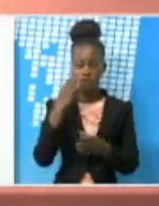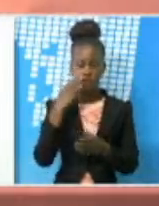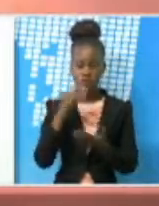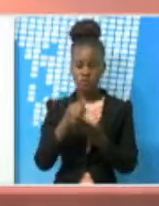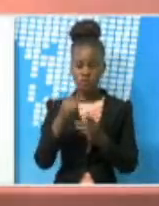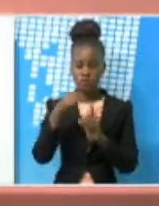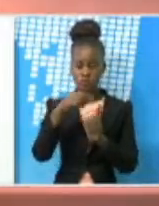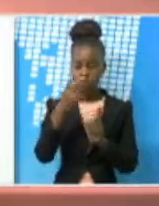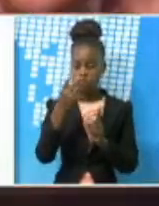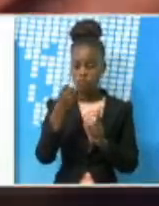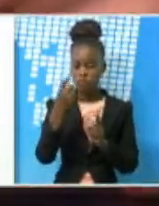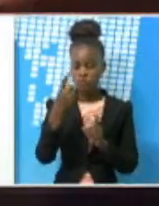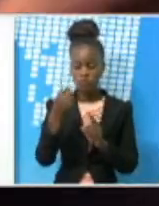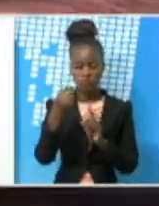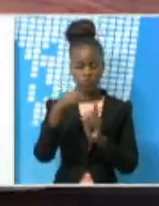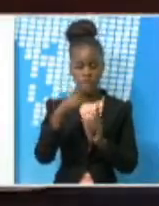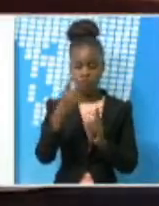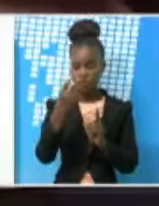2021 to